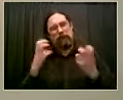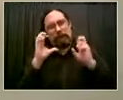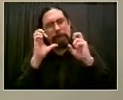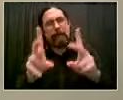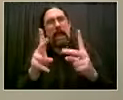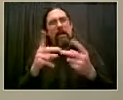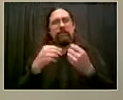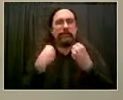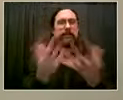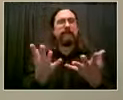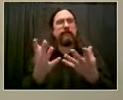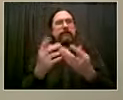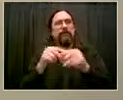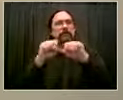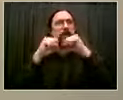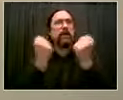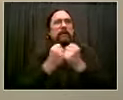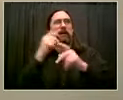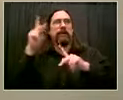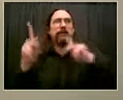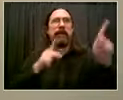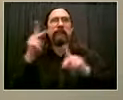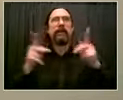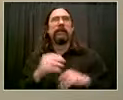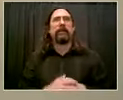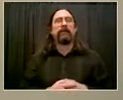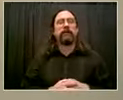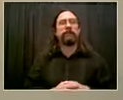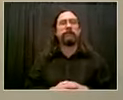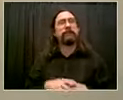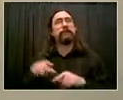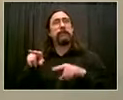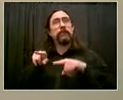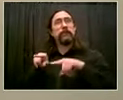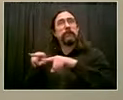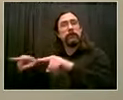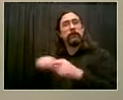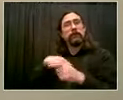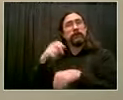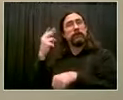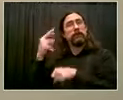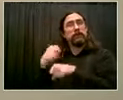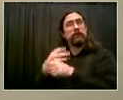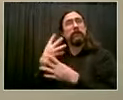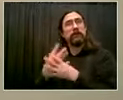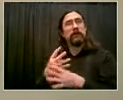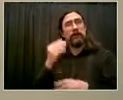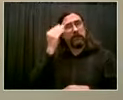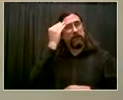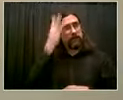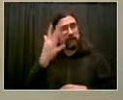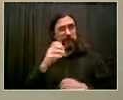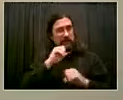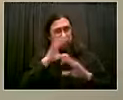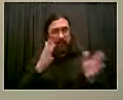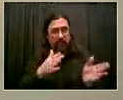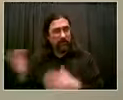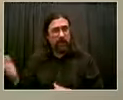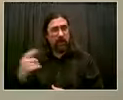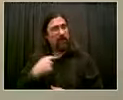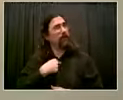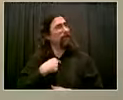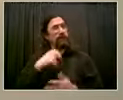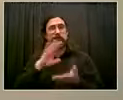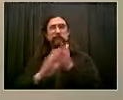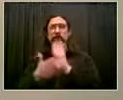kind of just, you know, get out and figure it out. And that continues to happen today. So one of the things that, you know, we